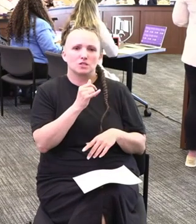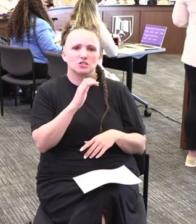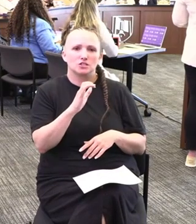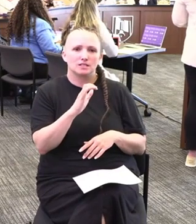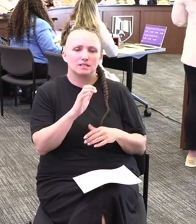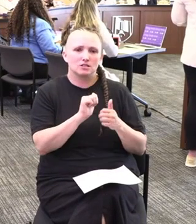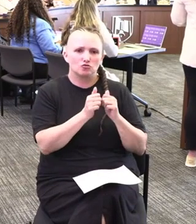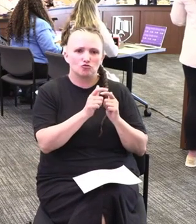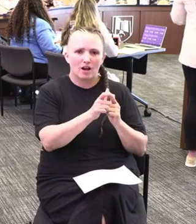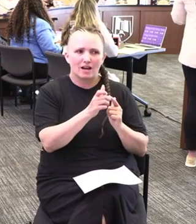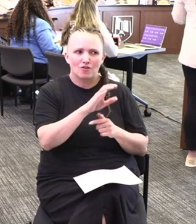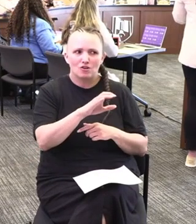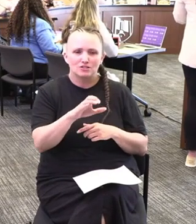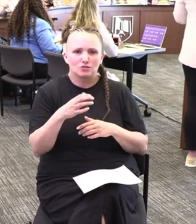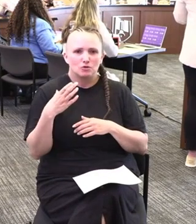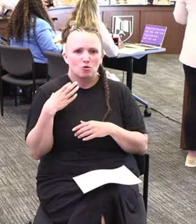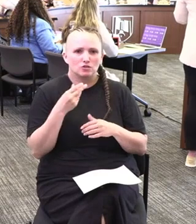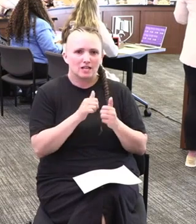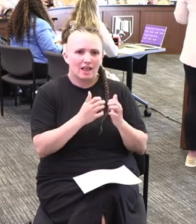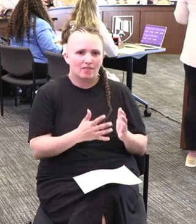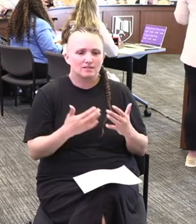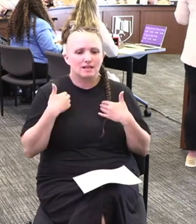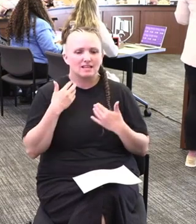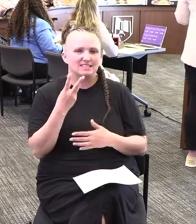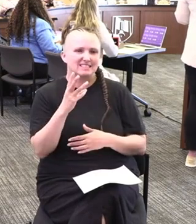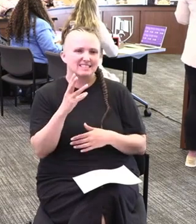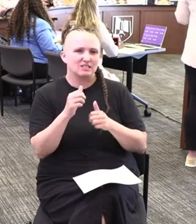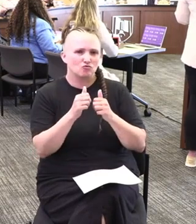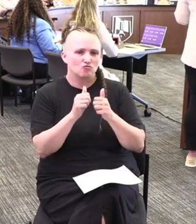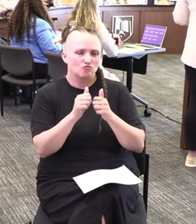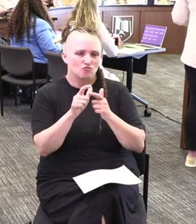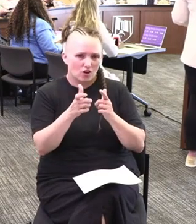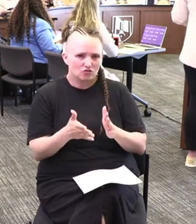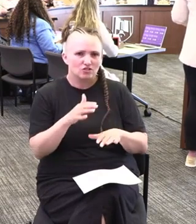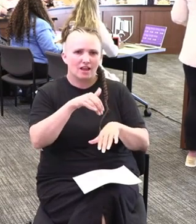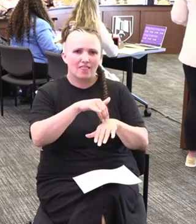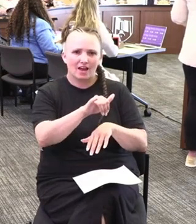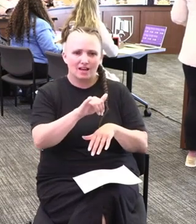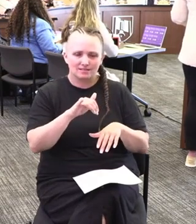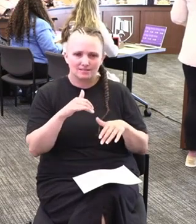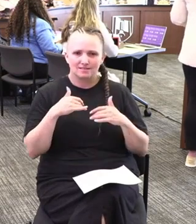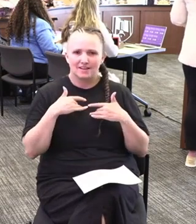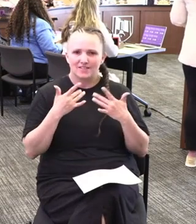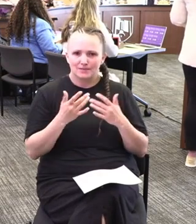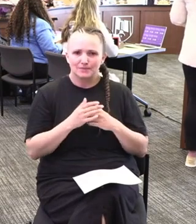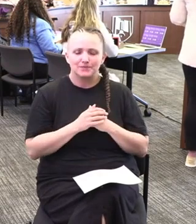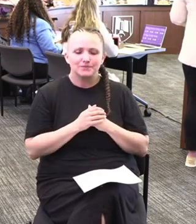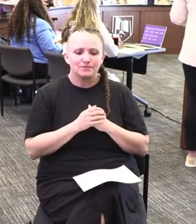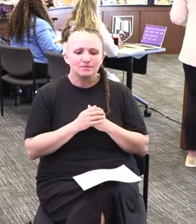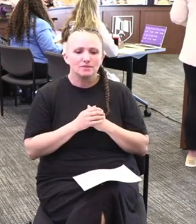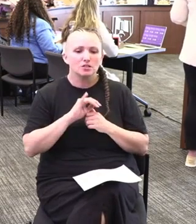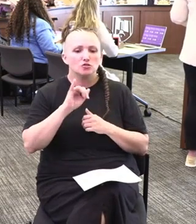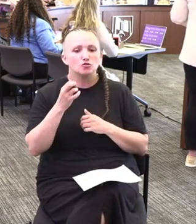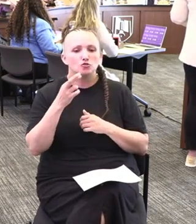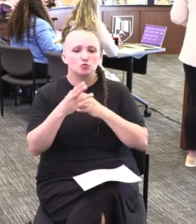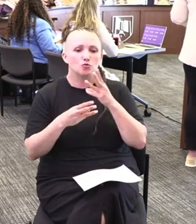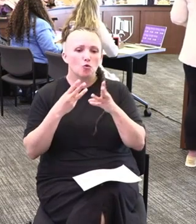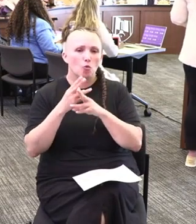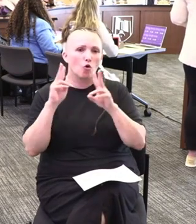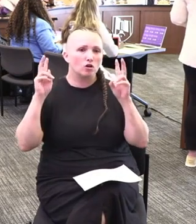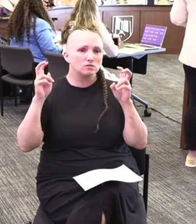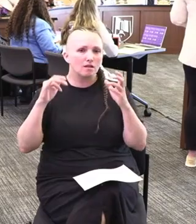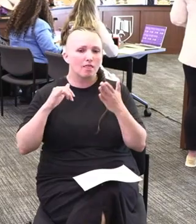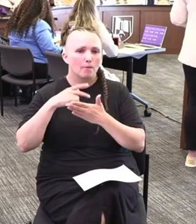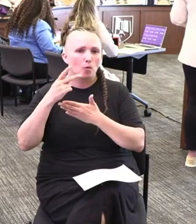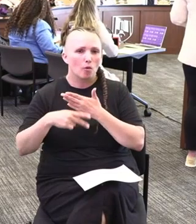and athletes, and we had 16 runners at that event. We are bringing the Junior Wolves brand out into the community also as we